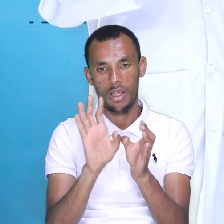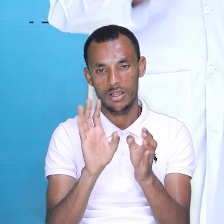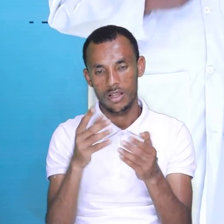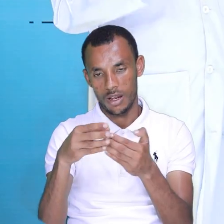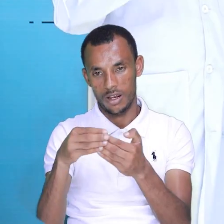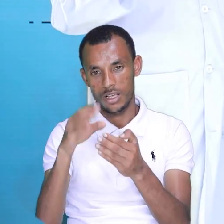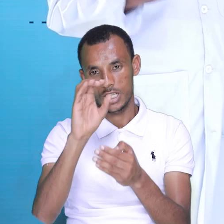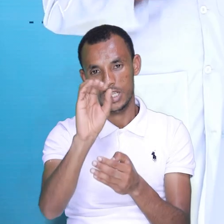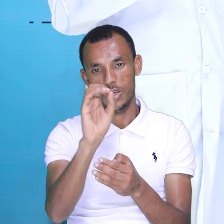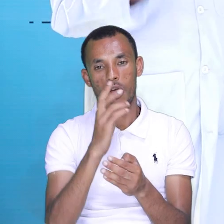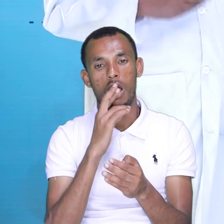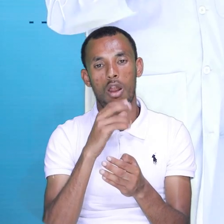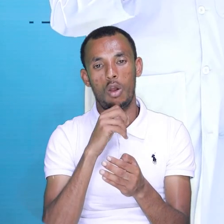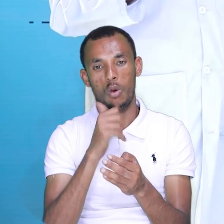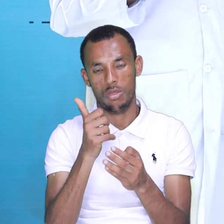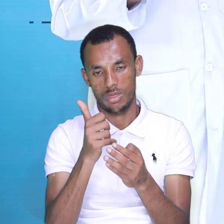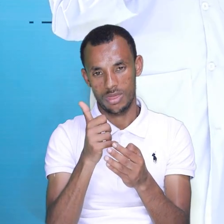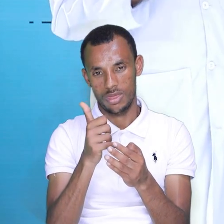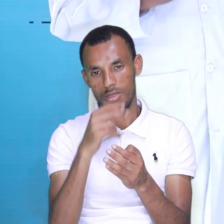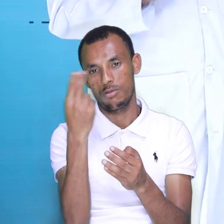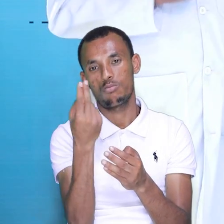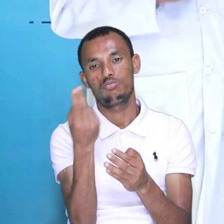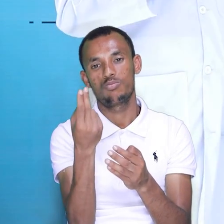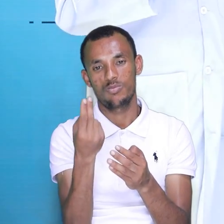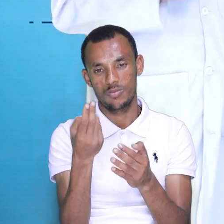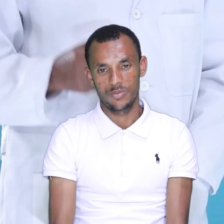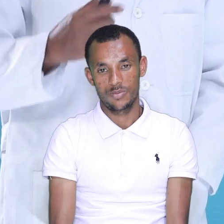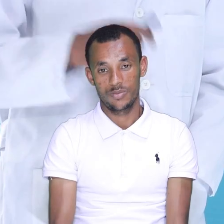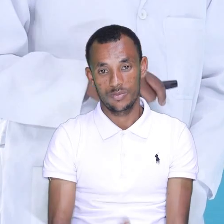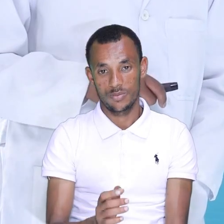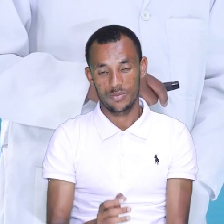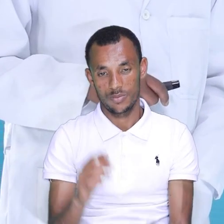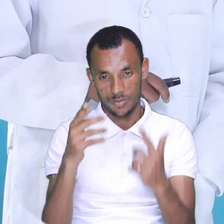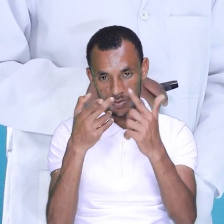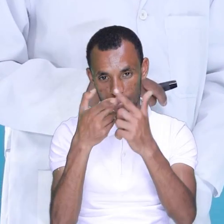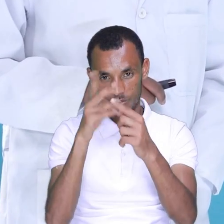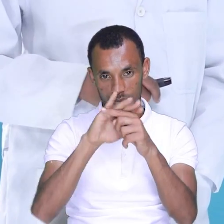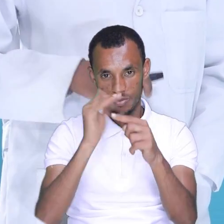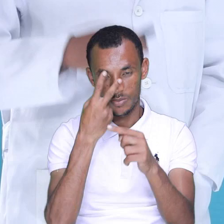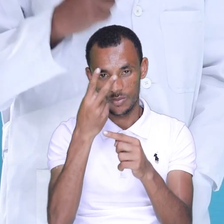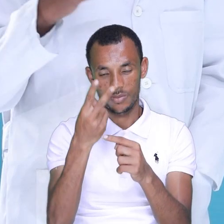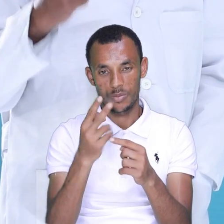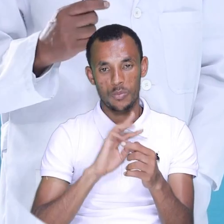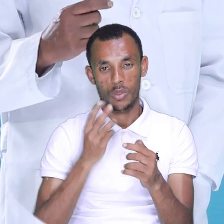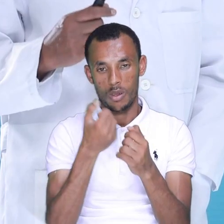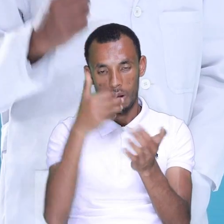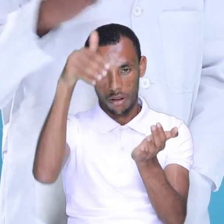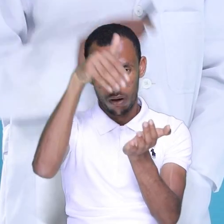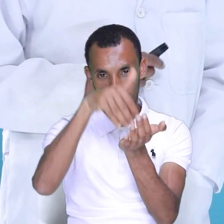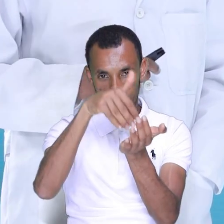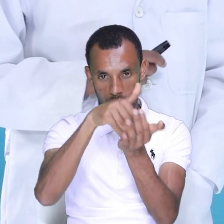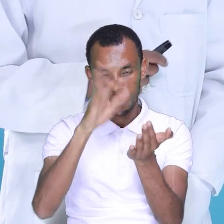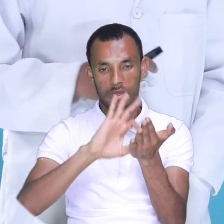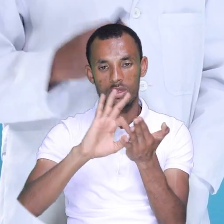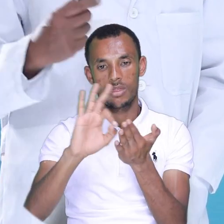leading zeros are not considered as a digit place digit. Second, you can repeat a